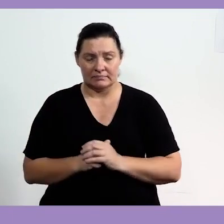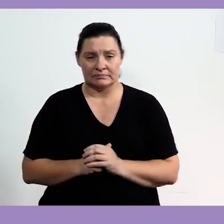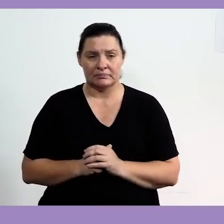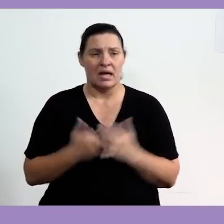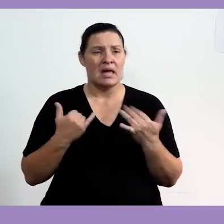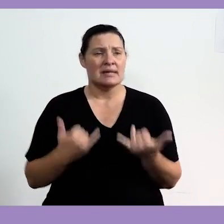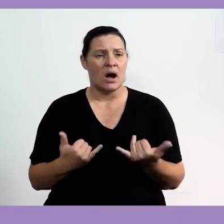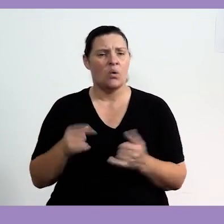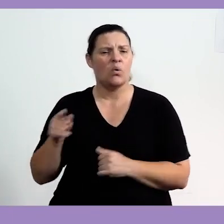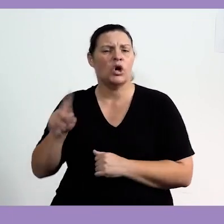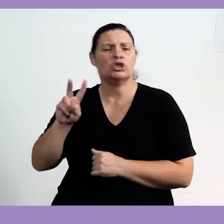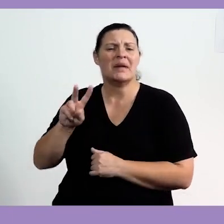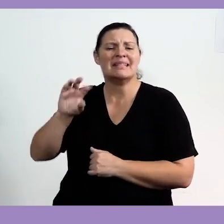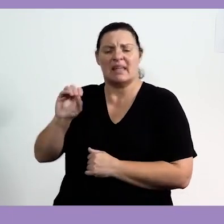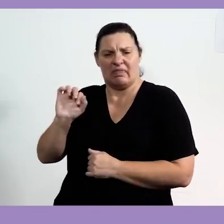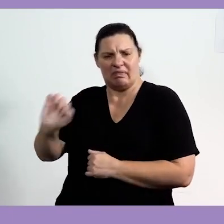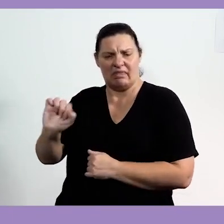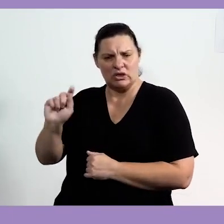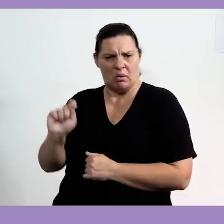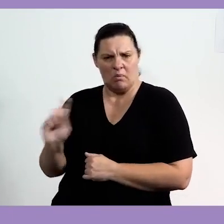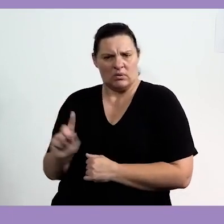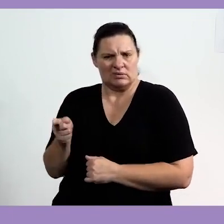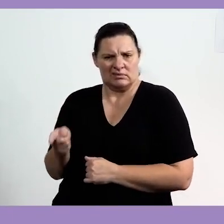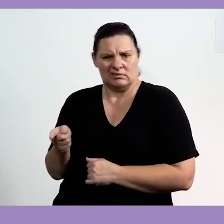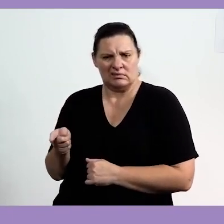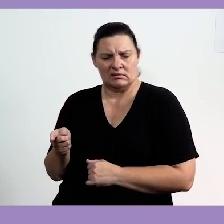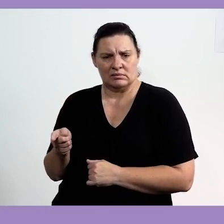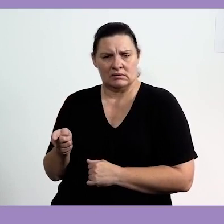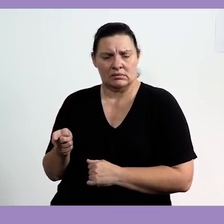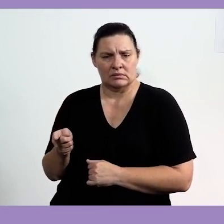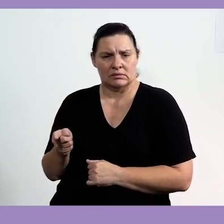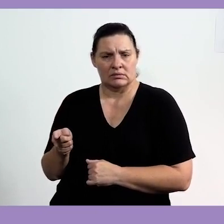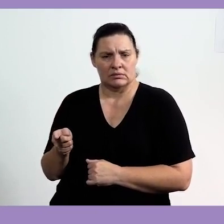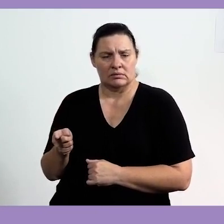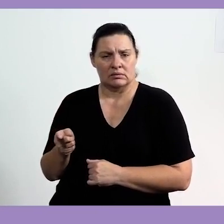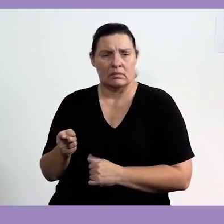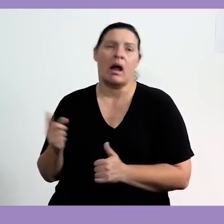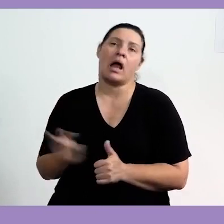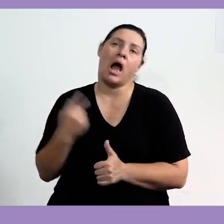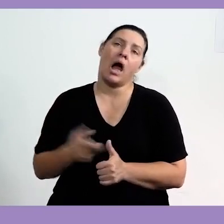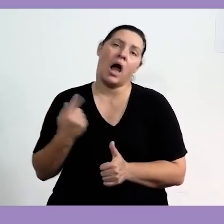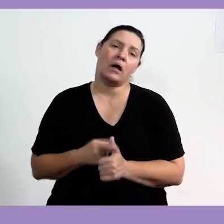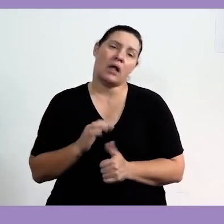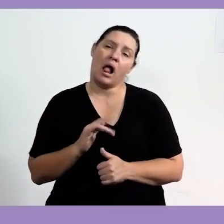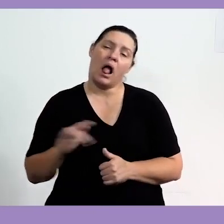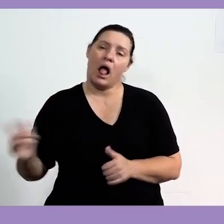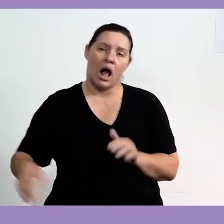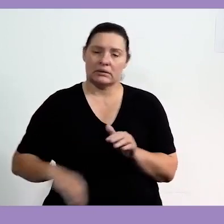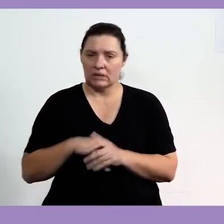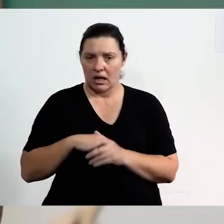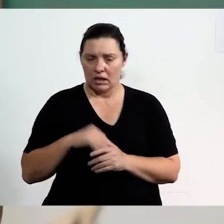17. Now, what would the 20th term be? We cannot go on